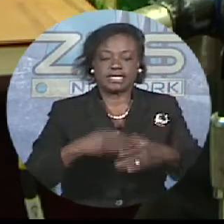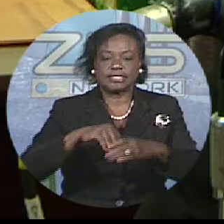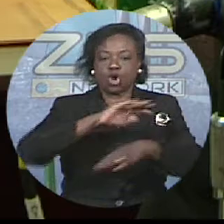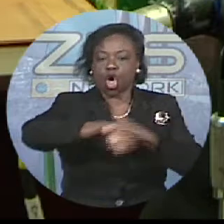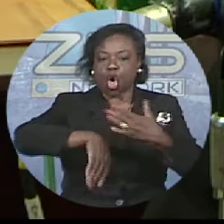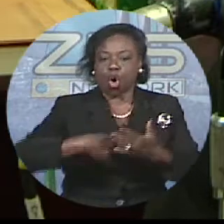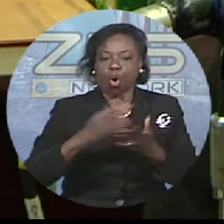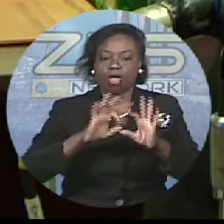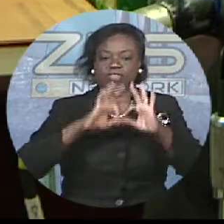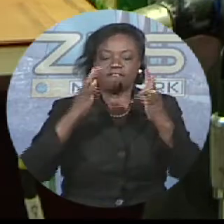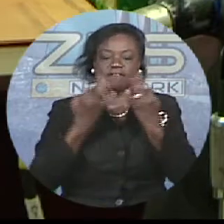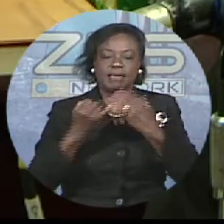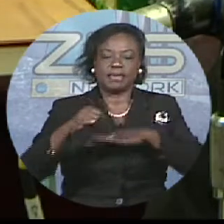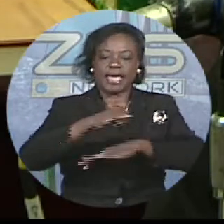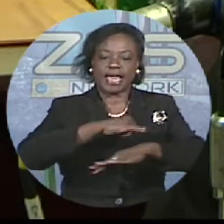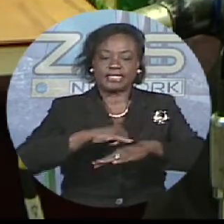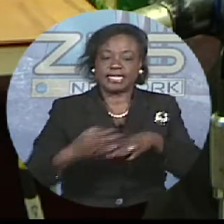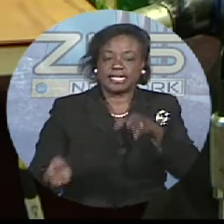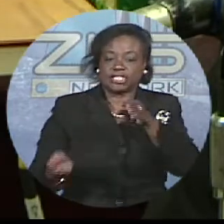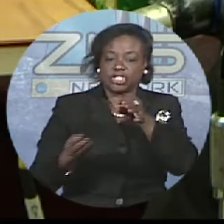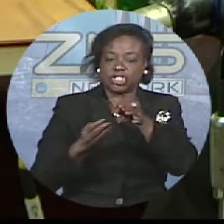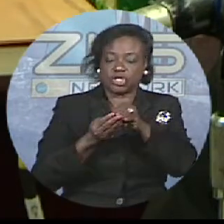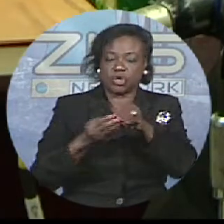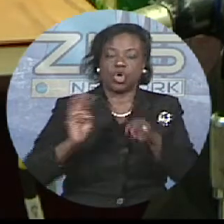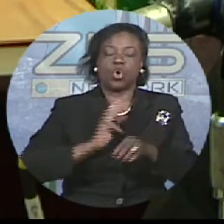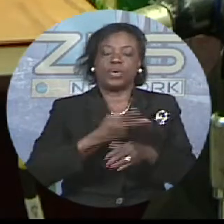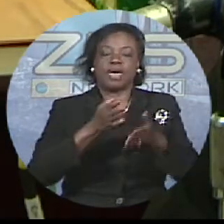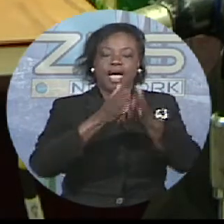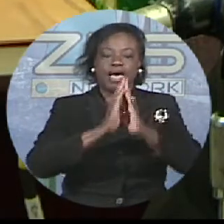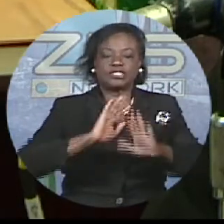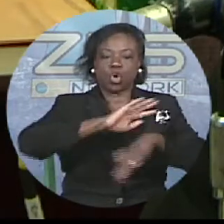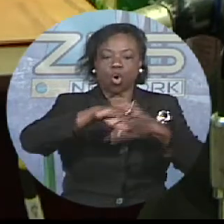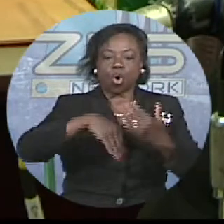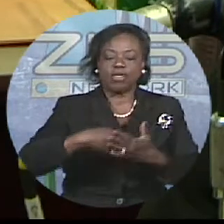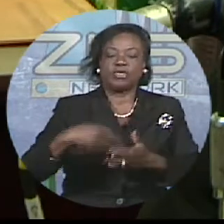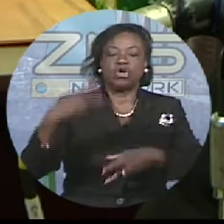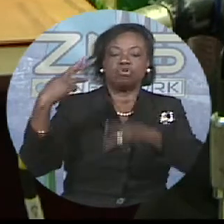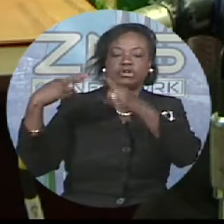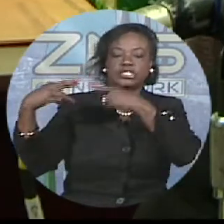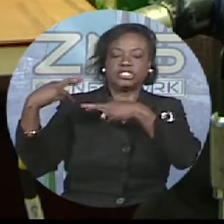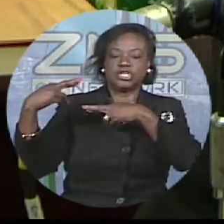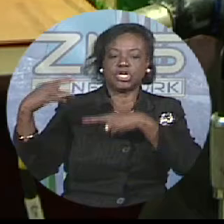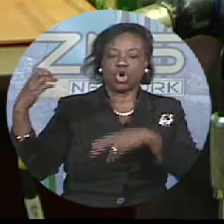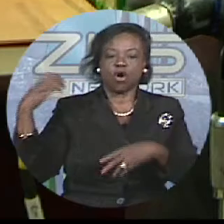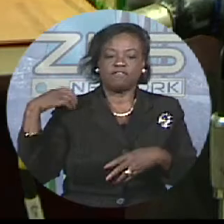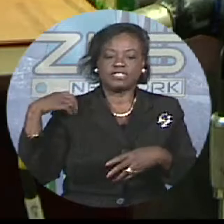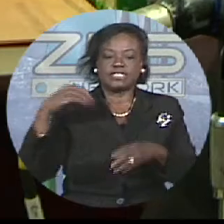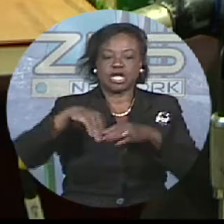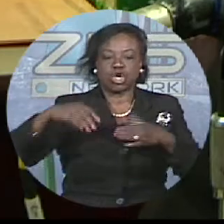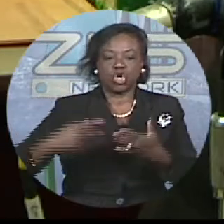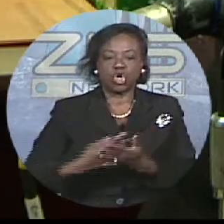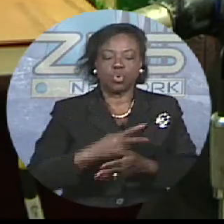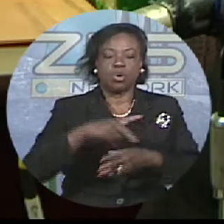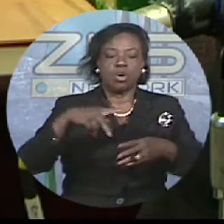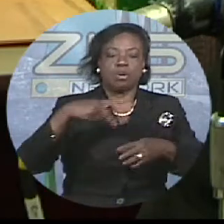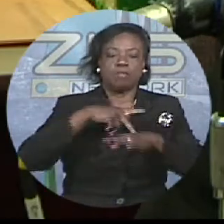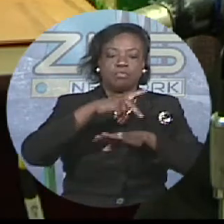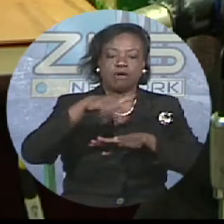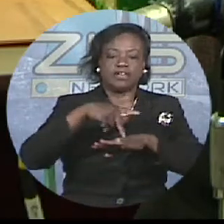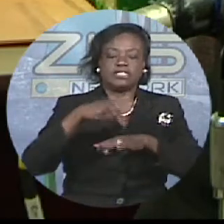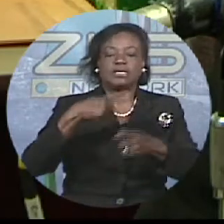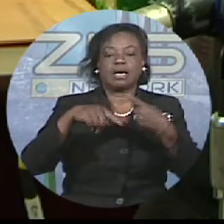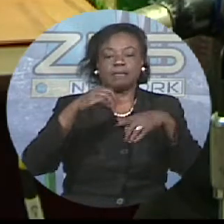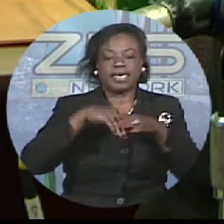islands. In addition to that, we've asked all of the returning officers in New Providence to come back in to recheck